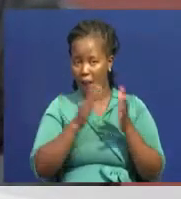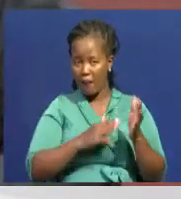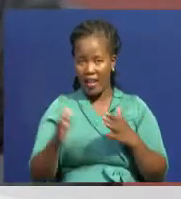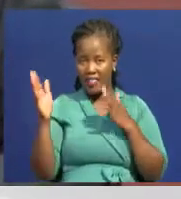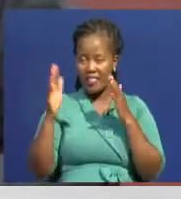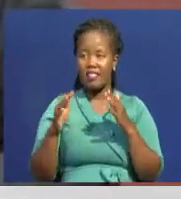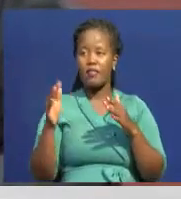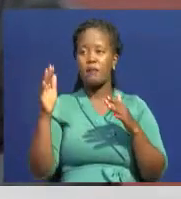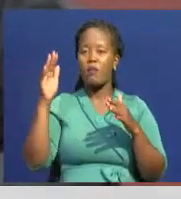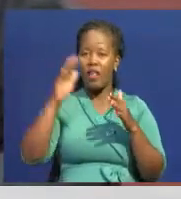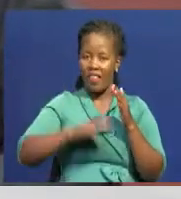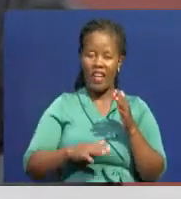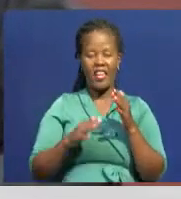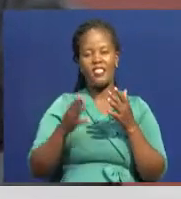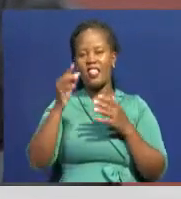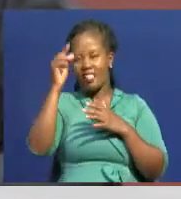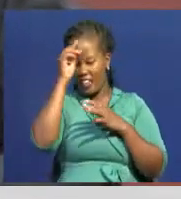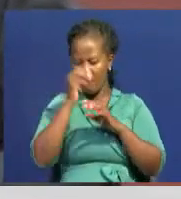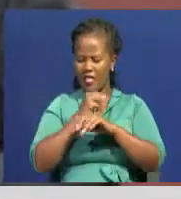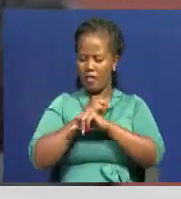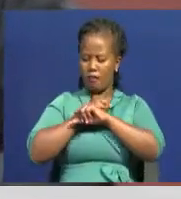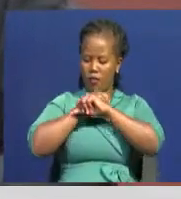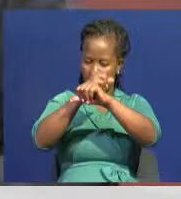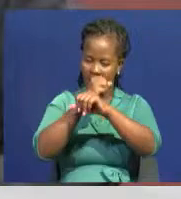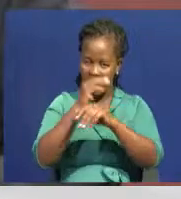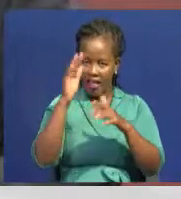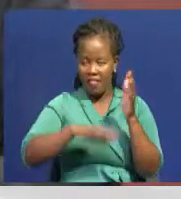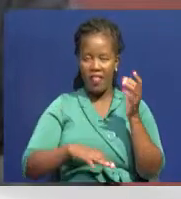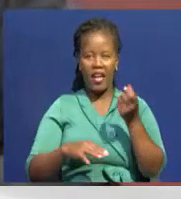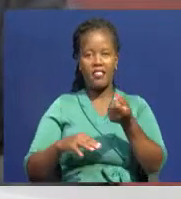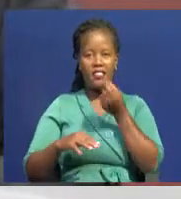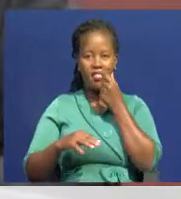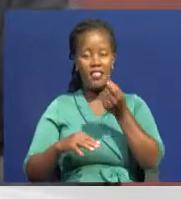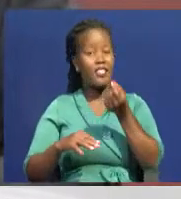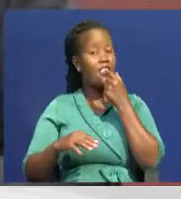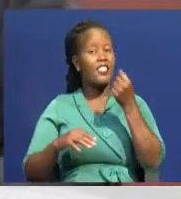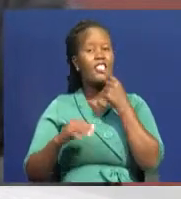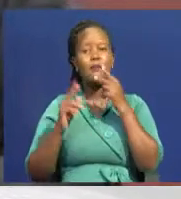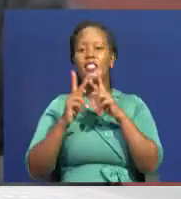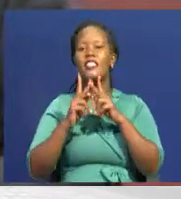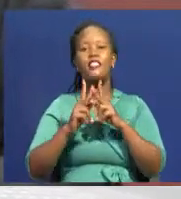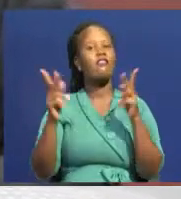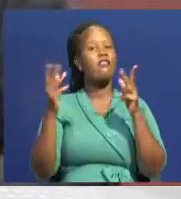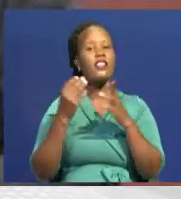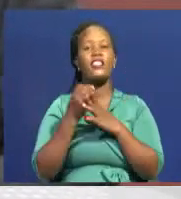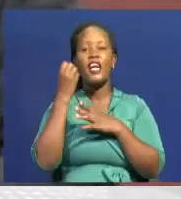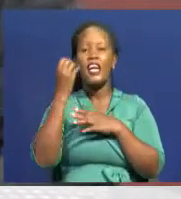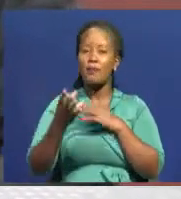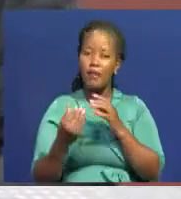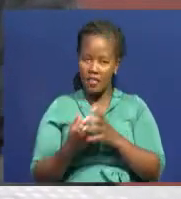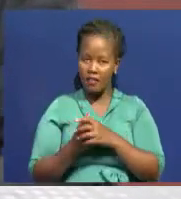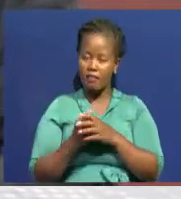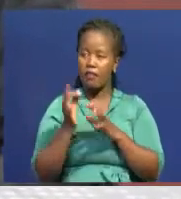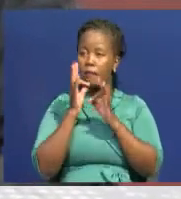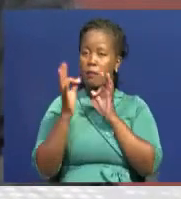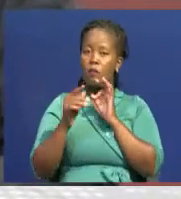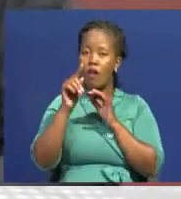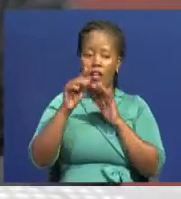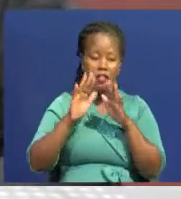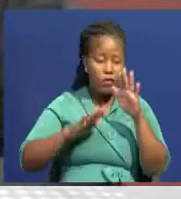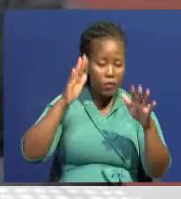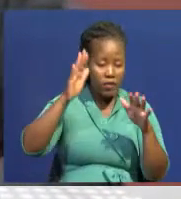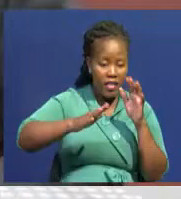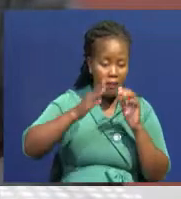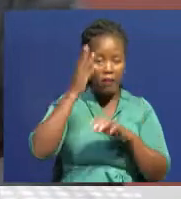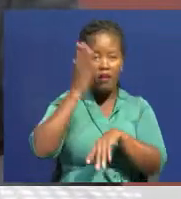to is preventive as opposed to treatment. Treatment is very expensive. If you go to a quack and then you